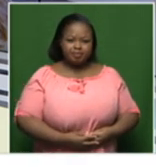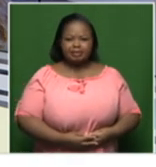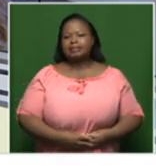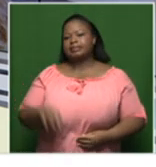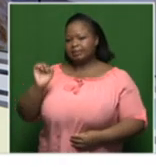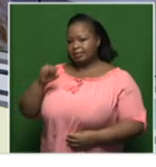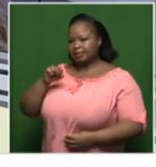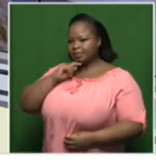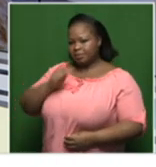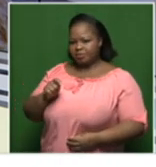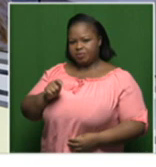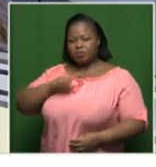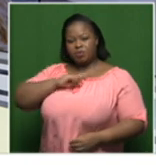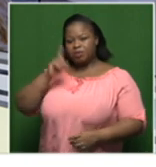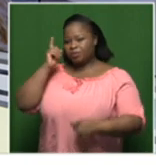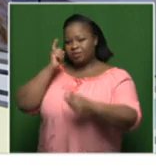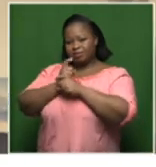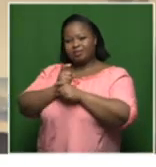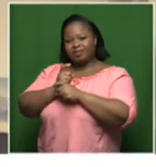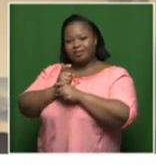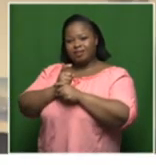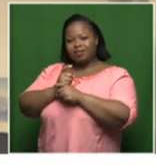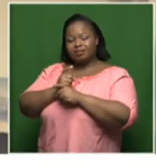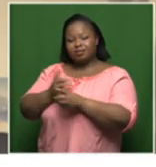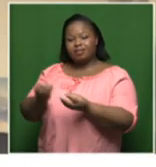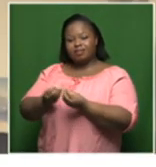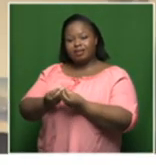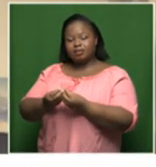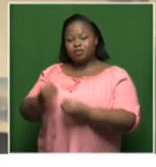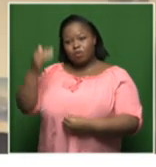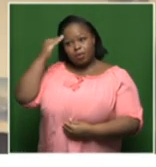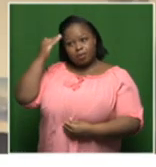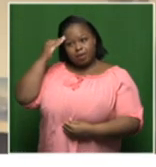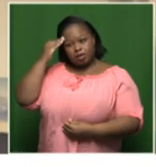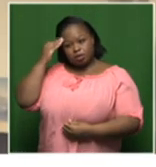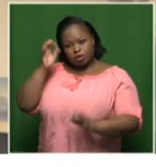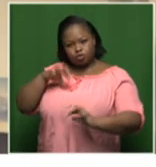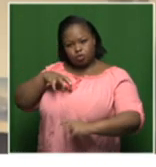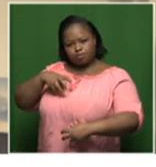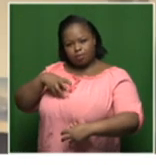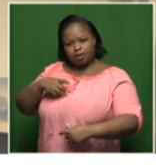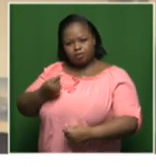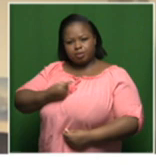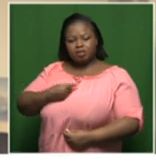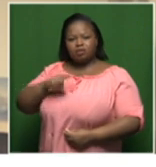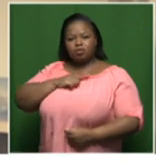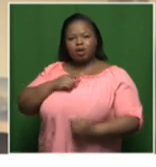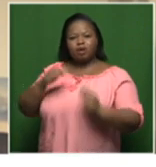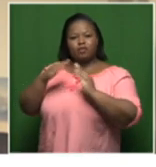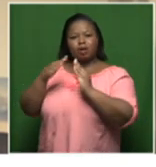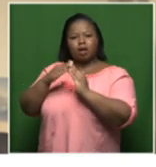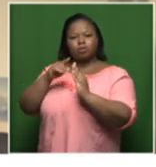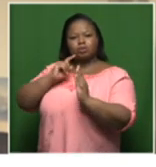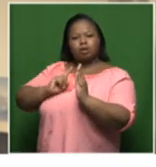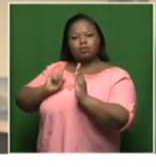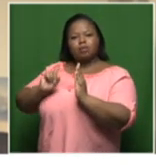Yeah, it's definitely one of the toughest things I've done mentally. Just to keep going around and around in circles, it was really